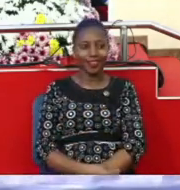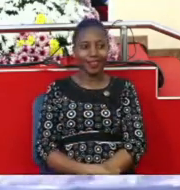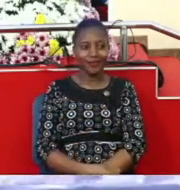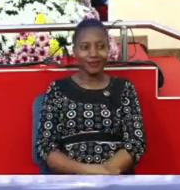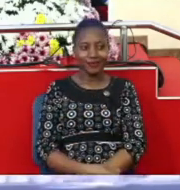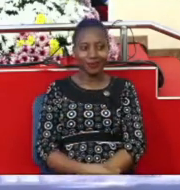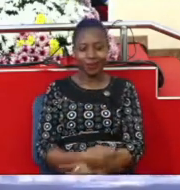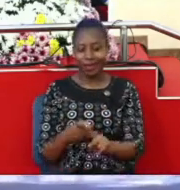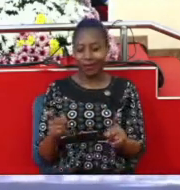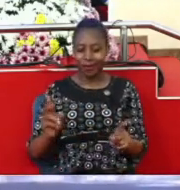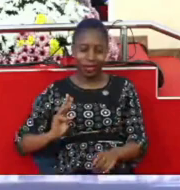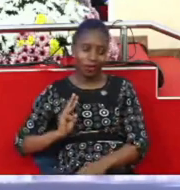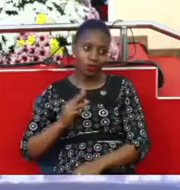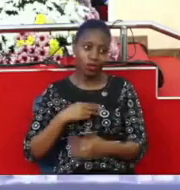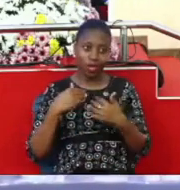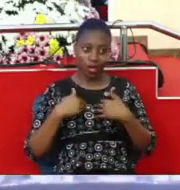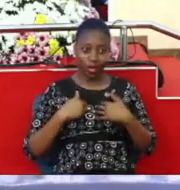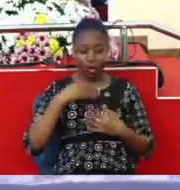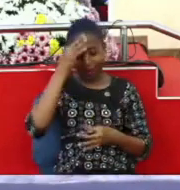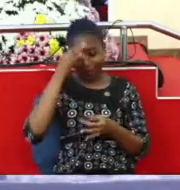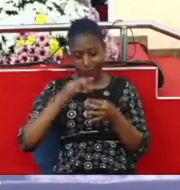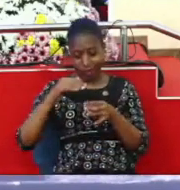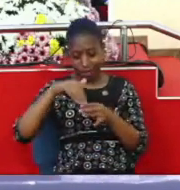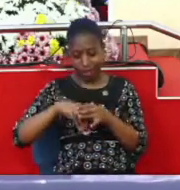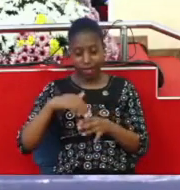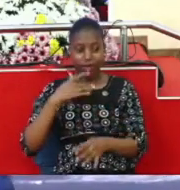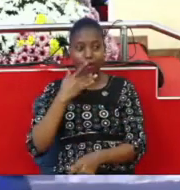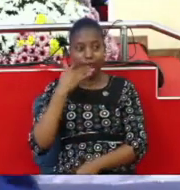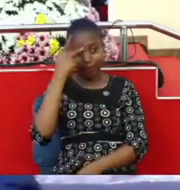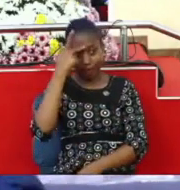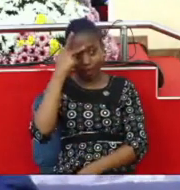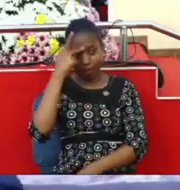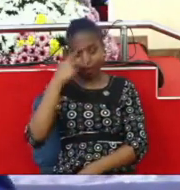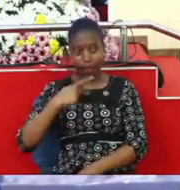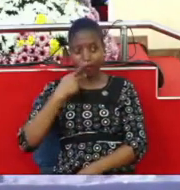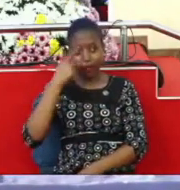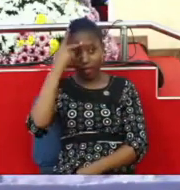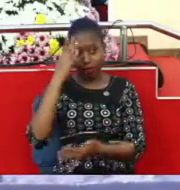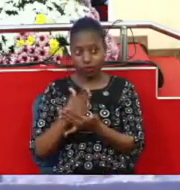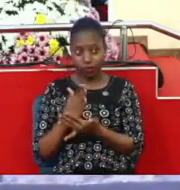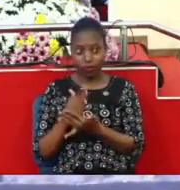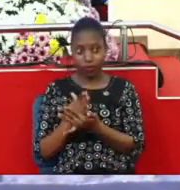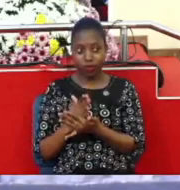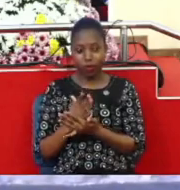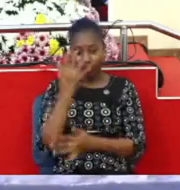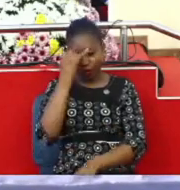But we have faith in those parents. Why do we have faith in them? Because when your father and mother promises you something,